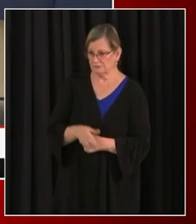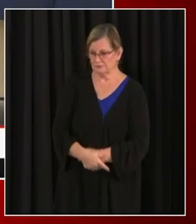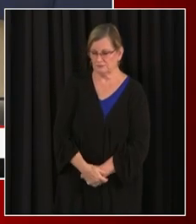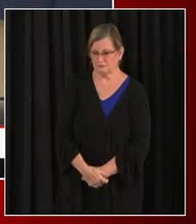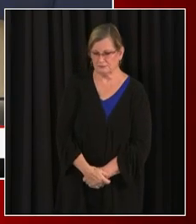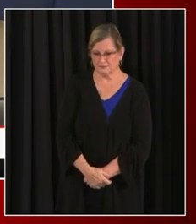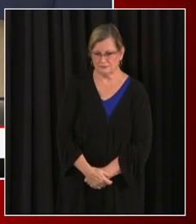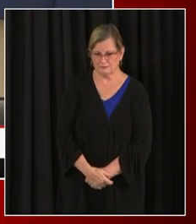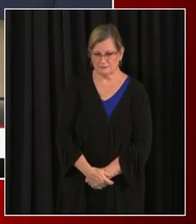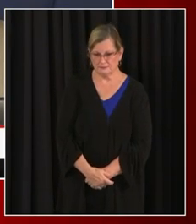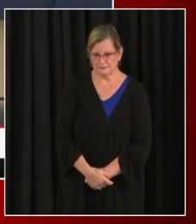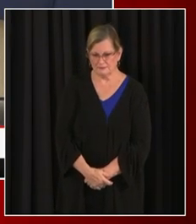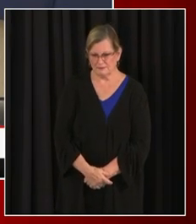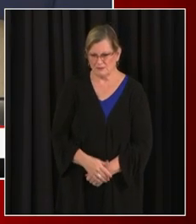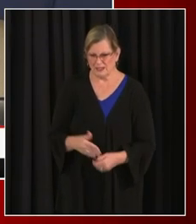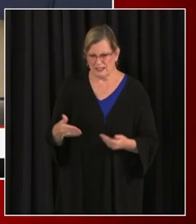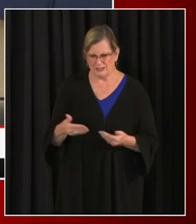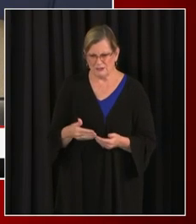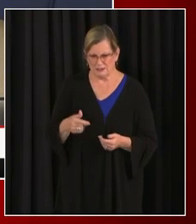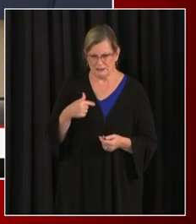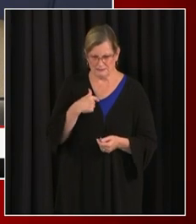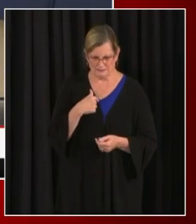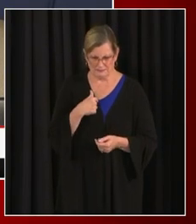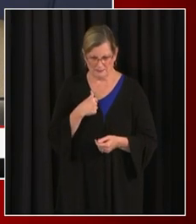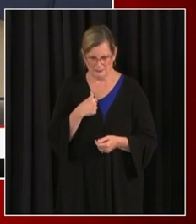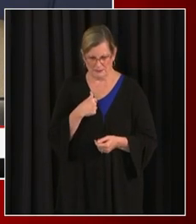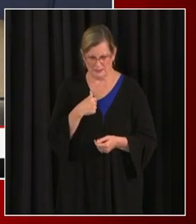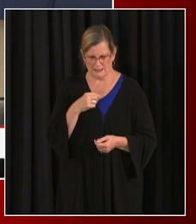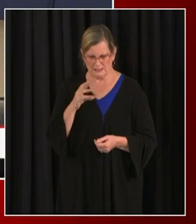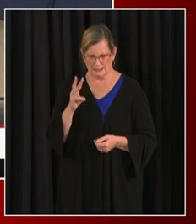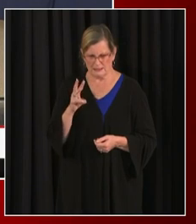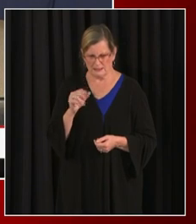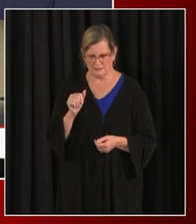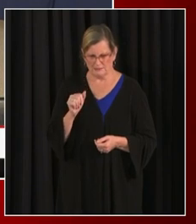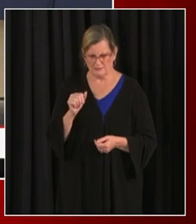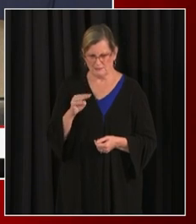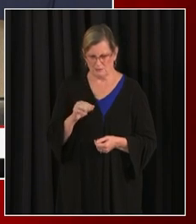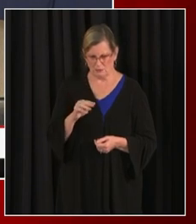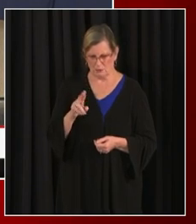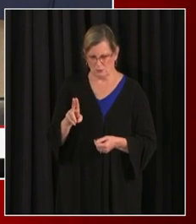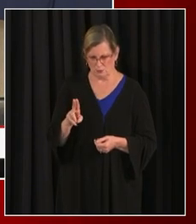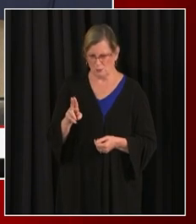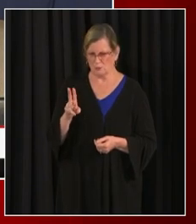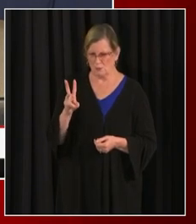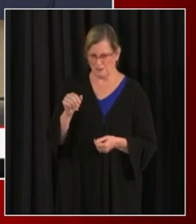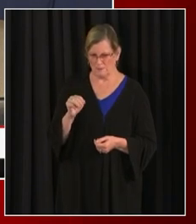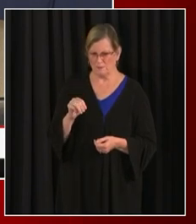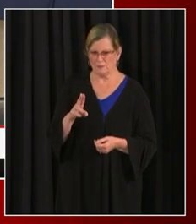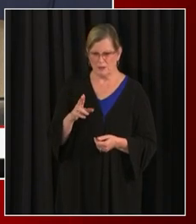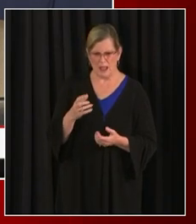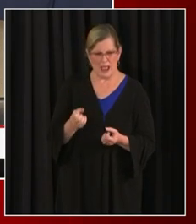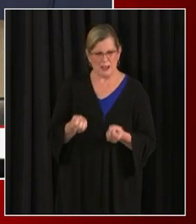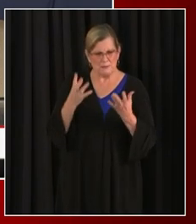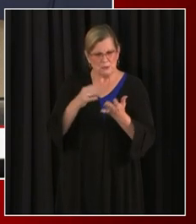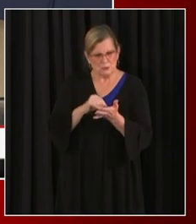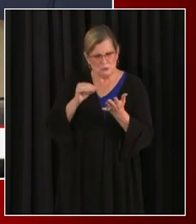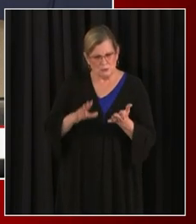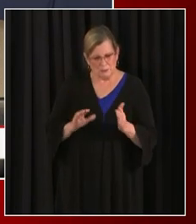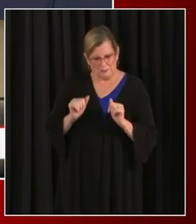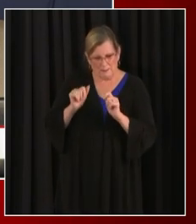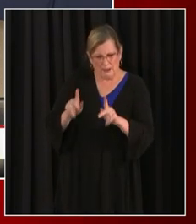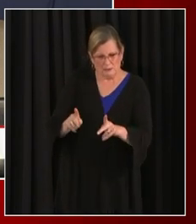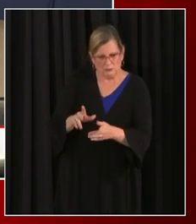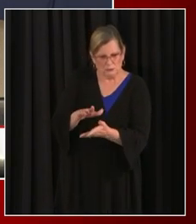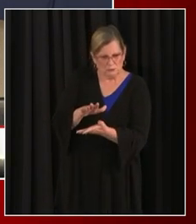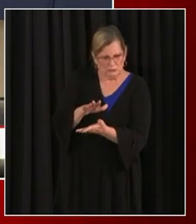Yes, can you introduce yourself? Yeah, Debbie Trung with WAMU. How many students total will be returning to classrooms over the next